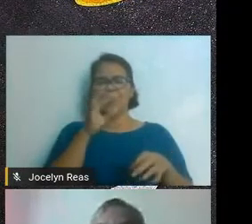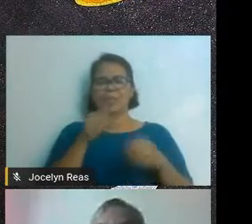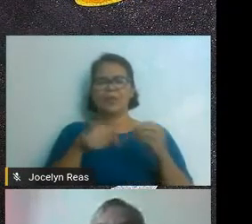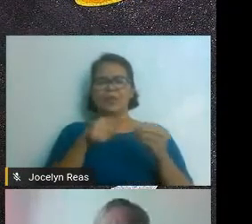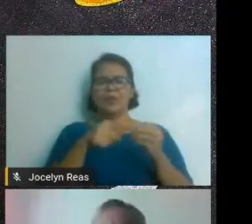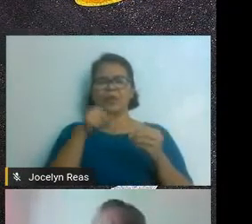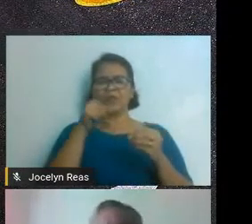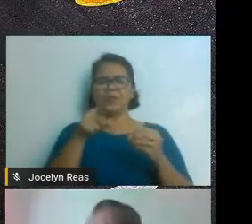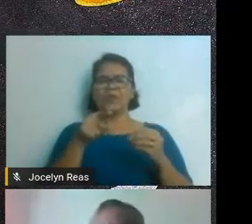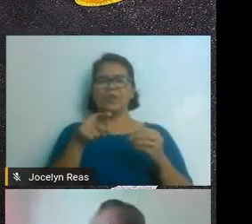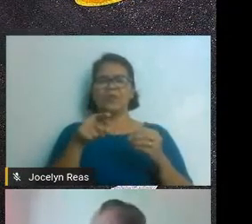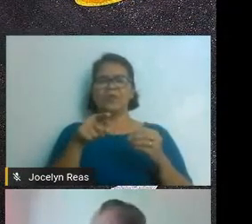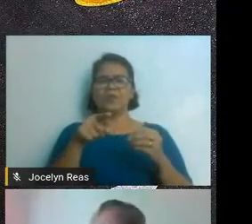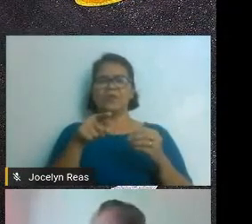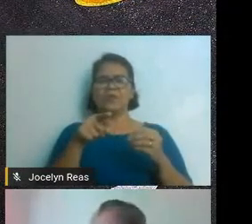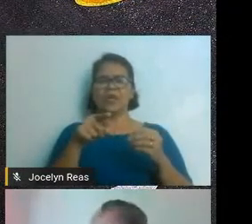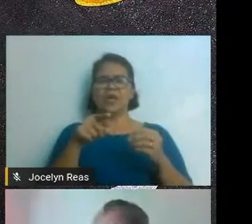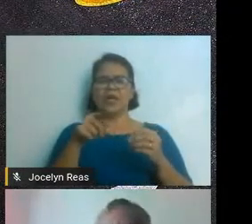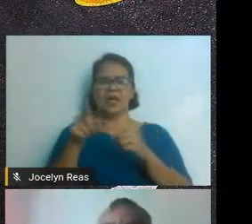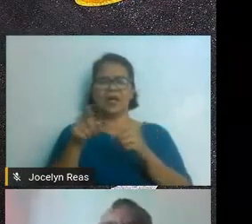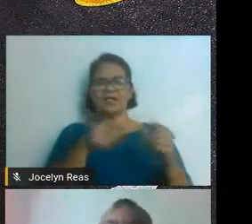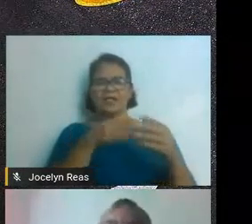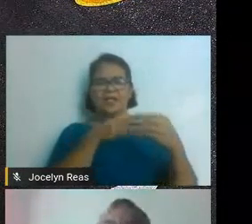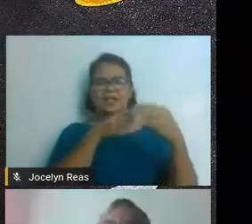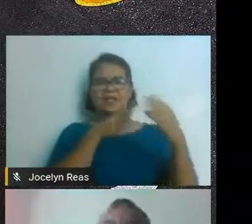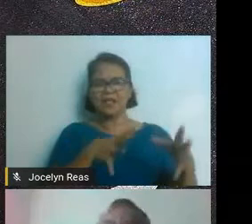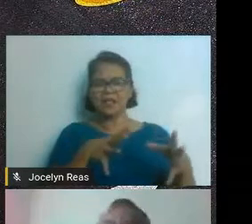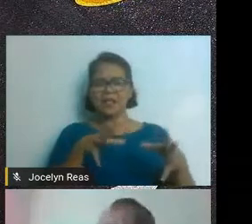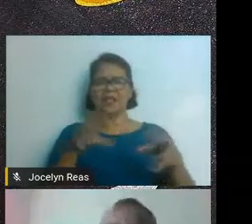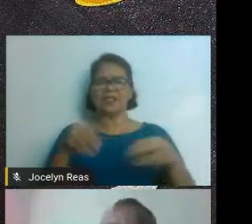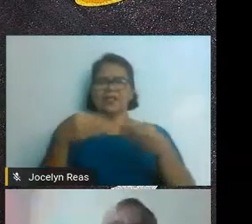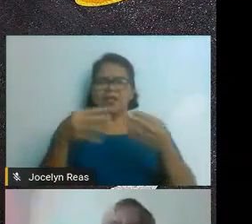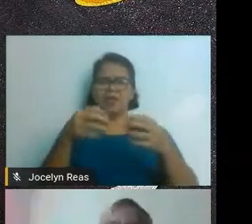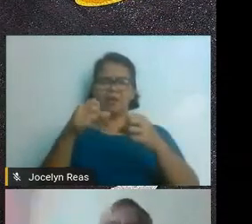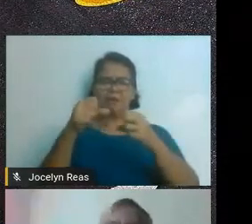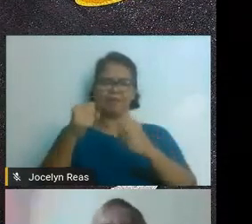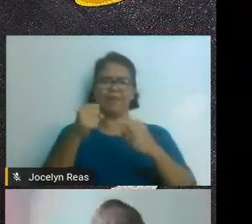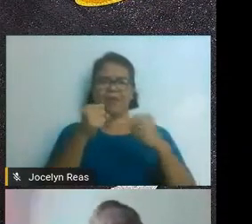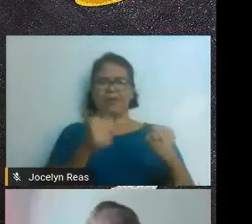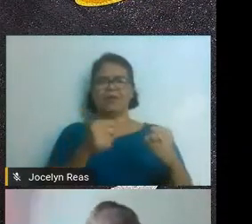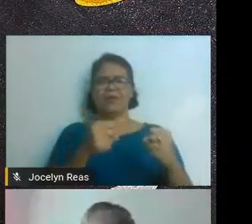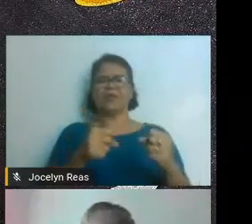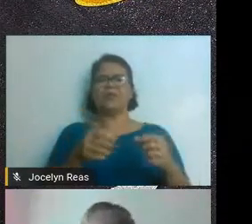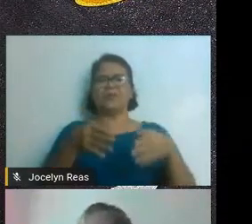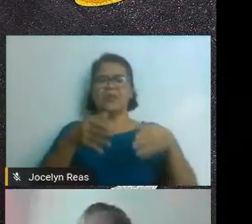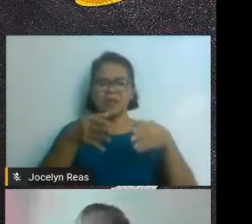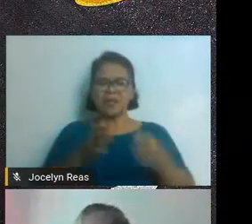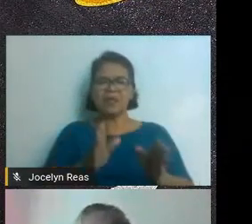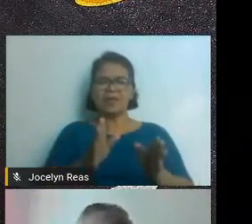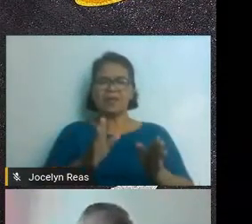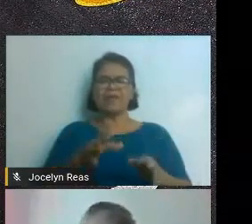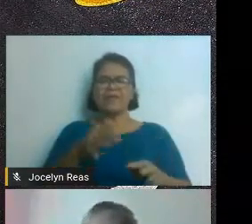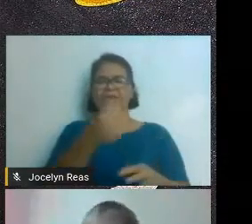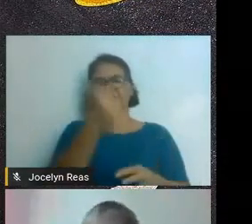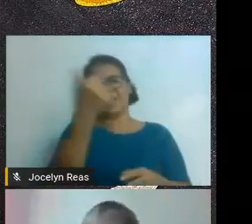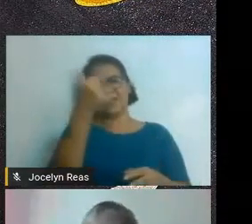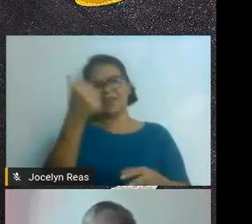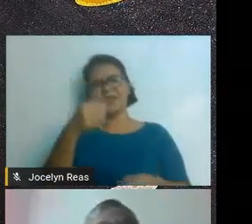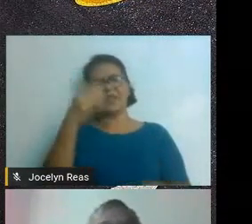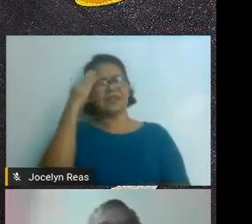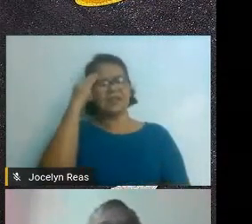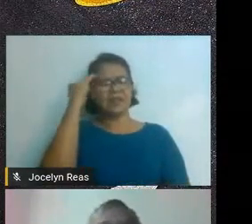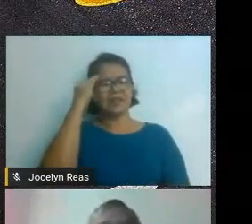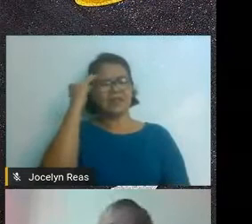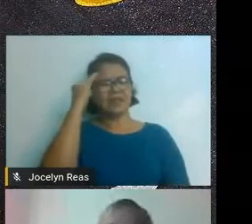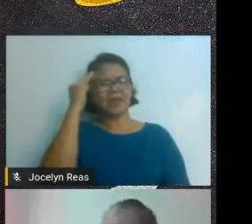keep and hold on to power. You allow others to also experience how it is to experience power.